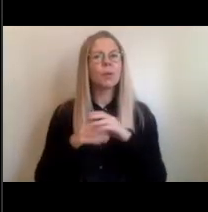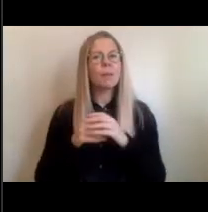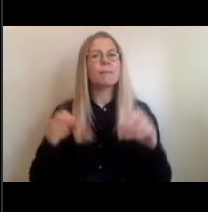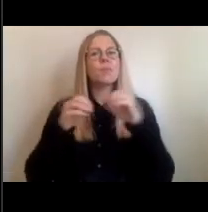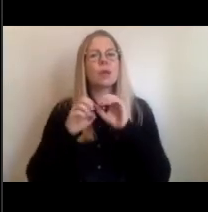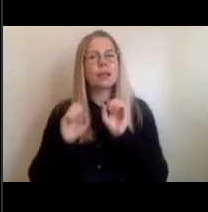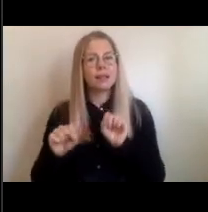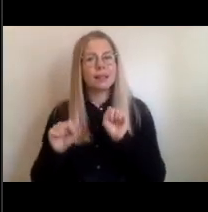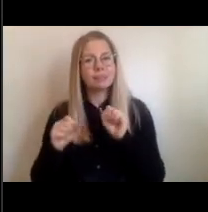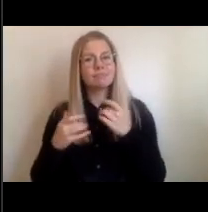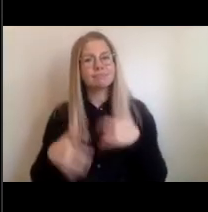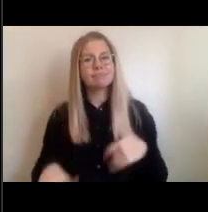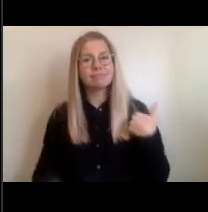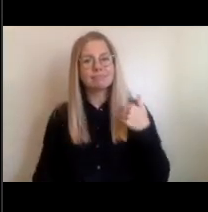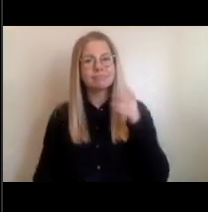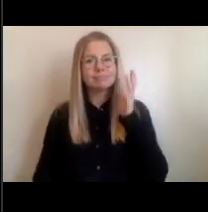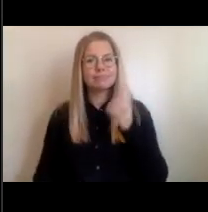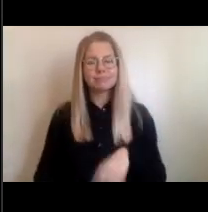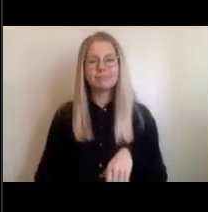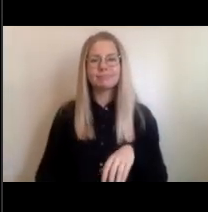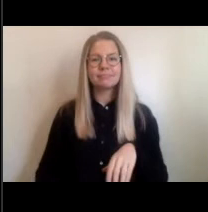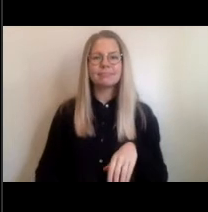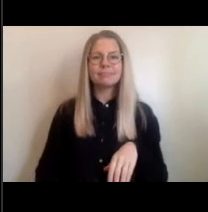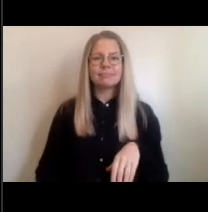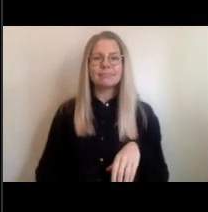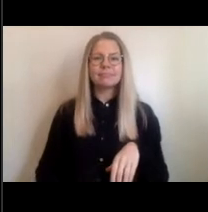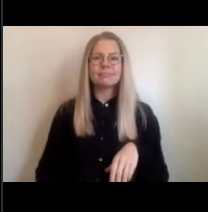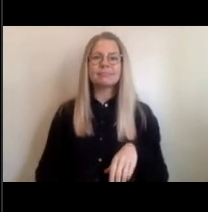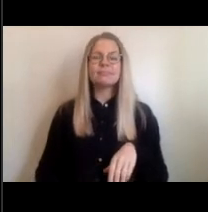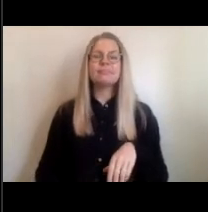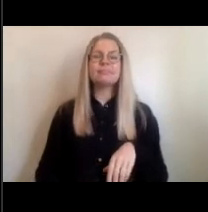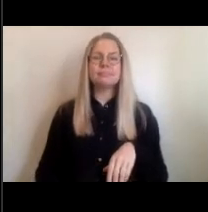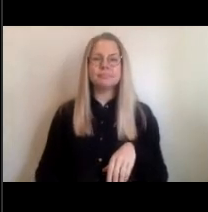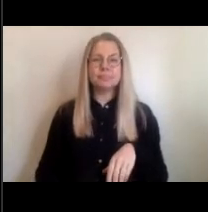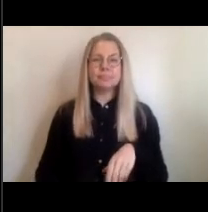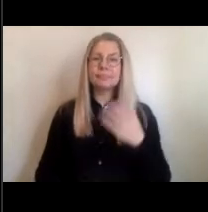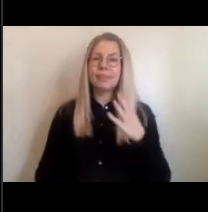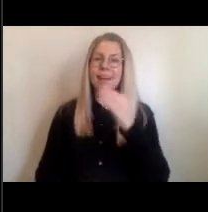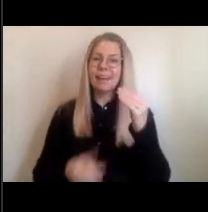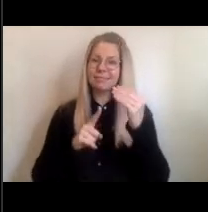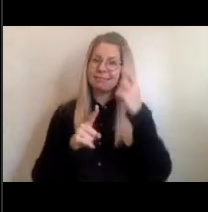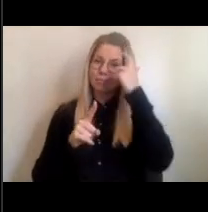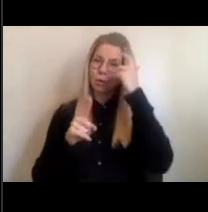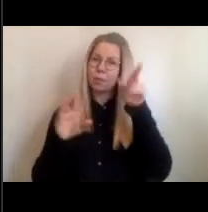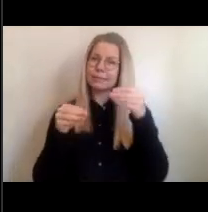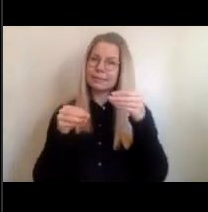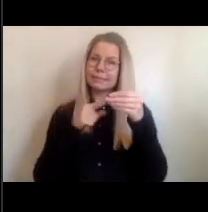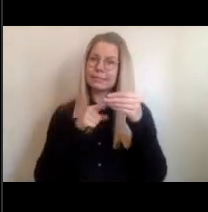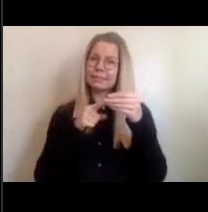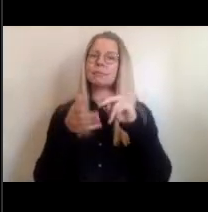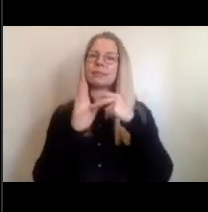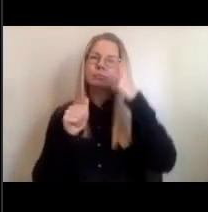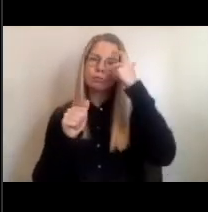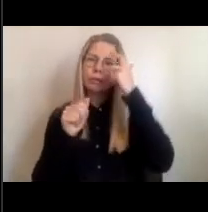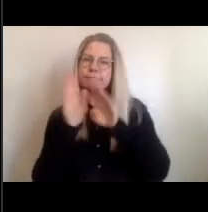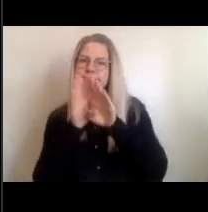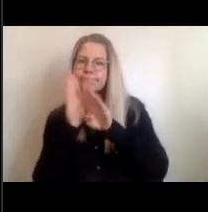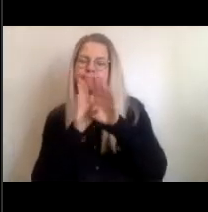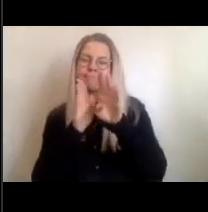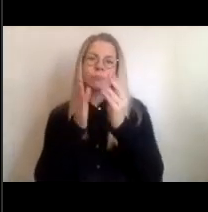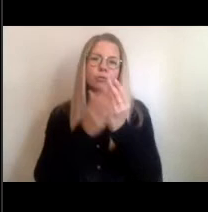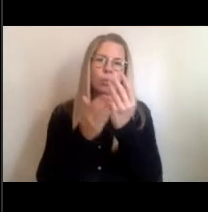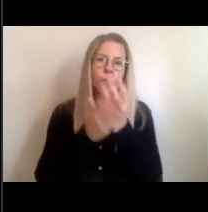good. You know, again, I want to really emphasize neuroplasticity, brain growth and development. It's actually something that can continue through your entire